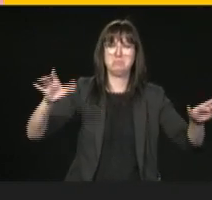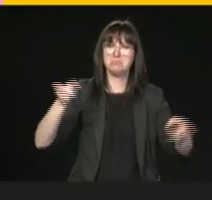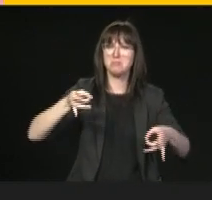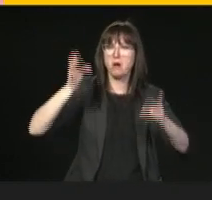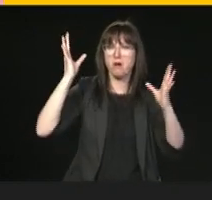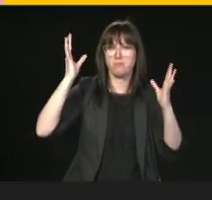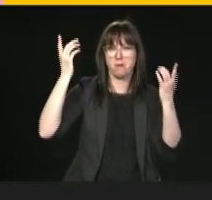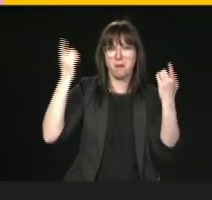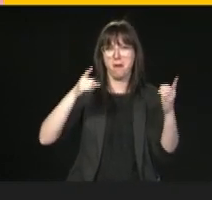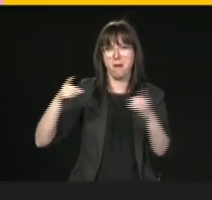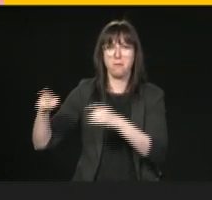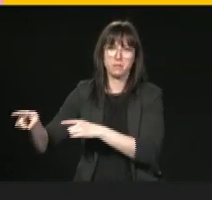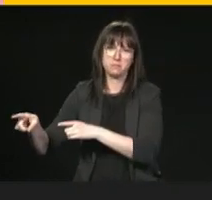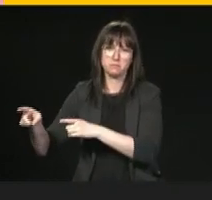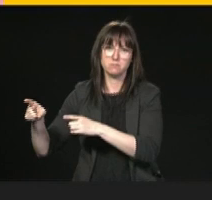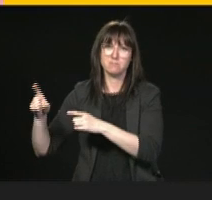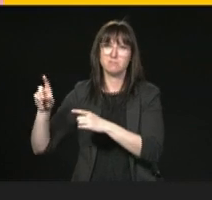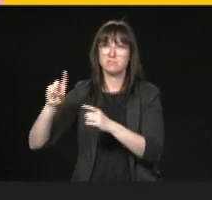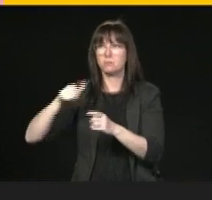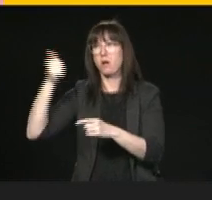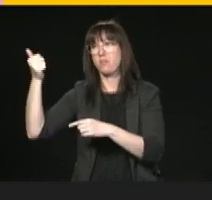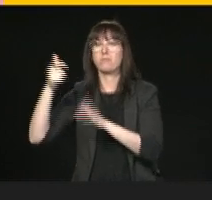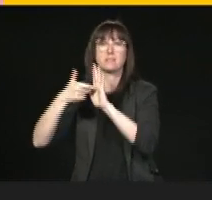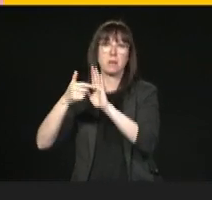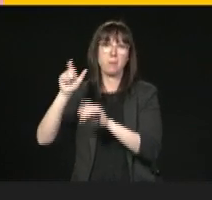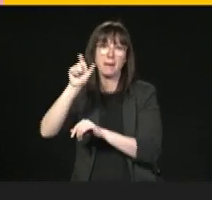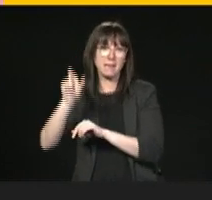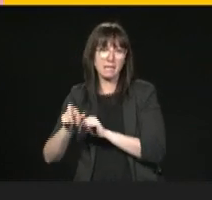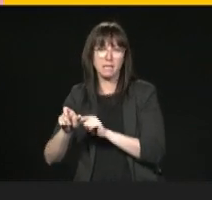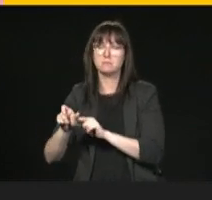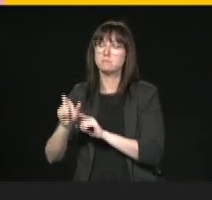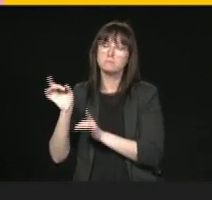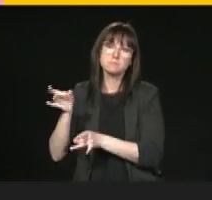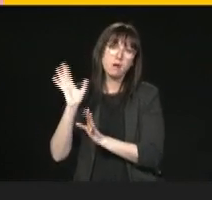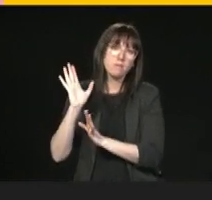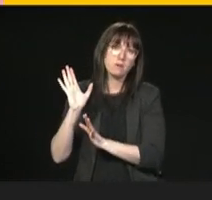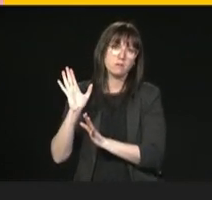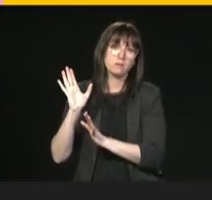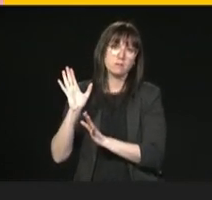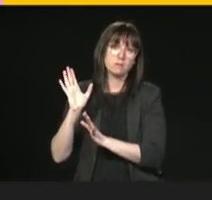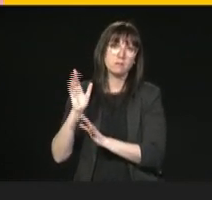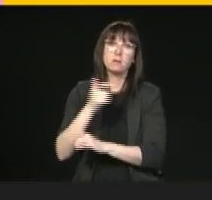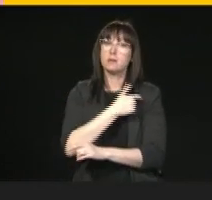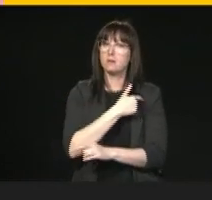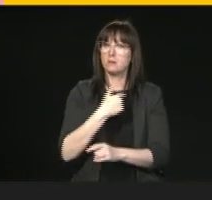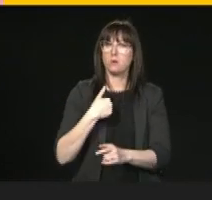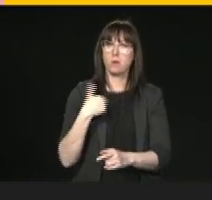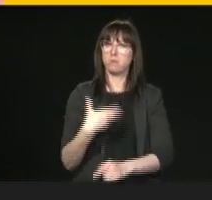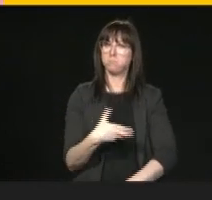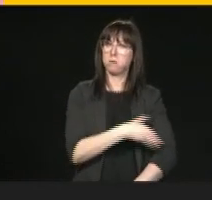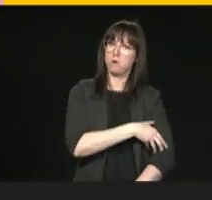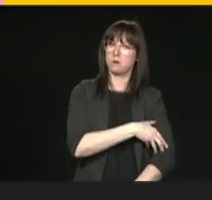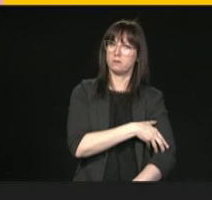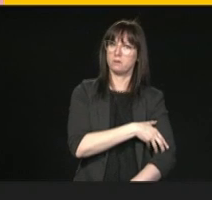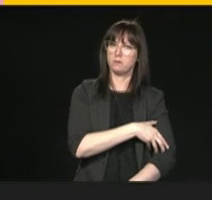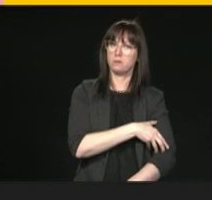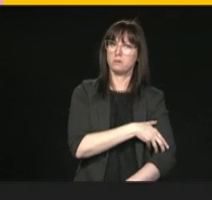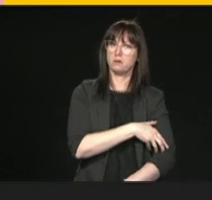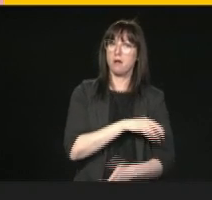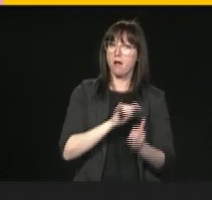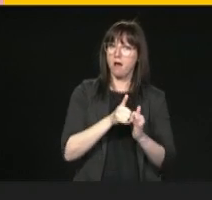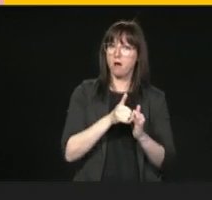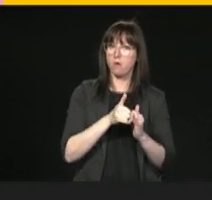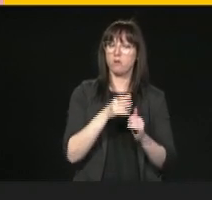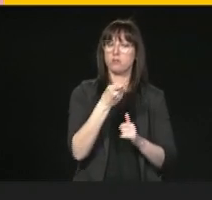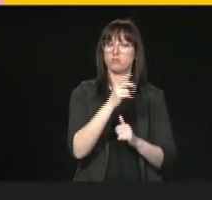like Italy. And we can make that contribution by doing what Dr. New has described, by being really